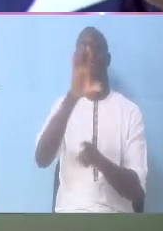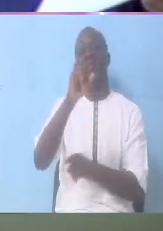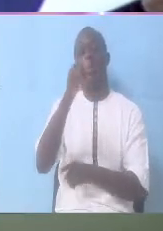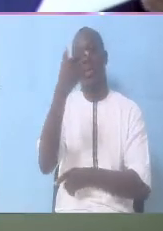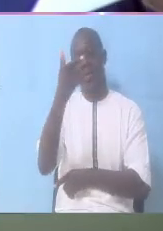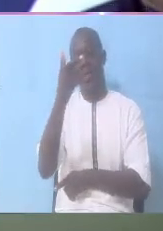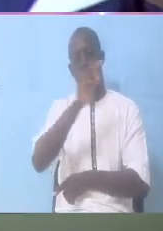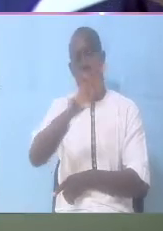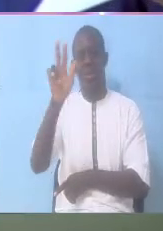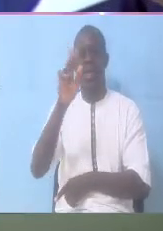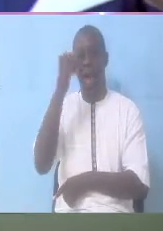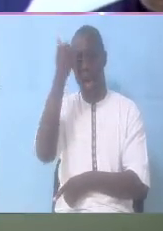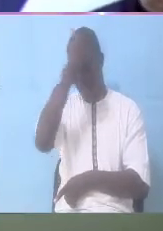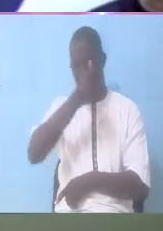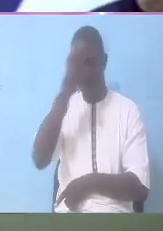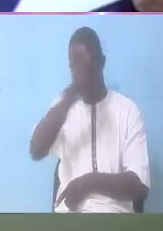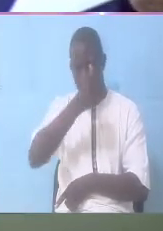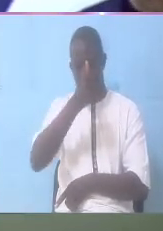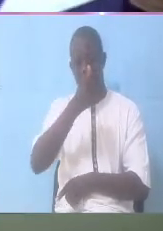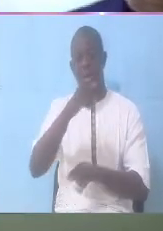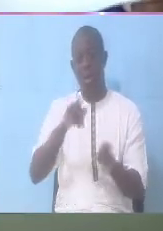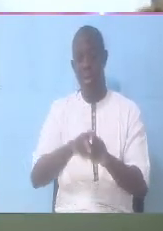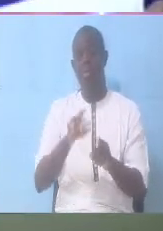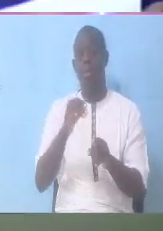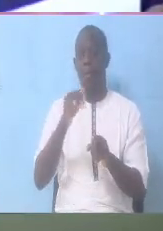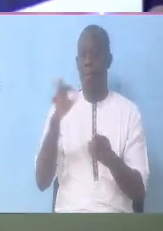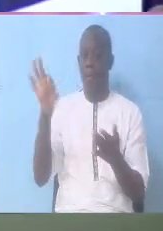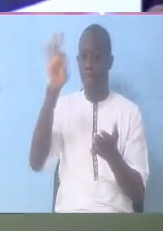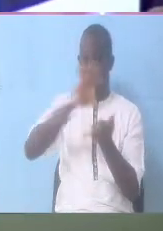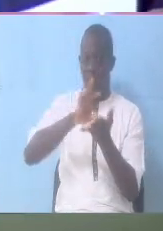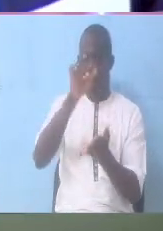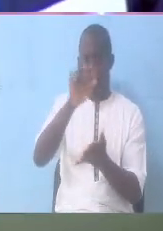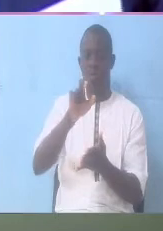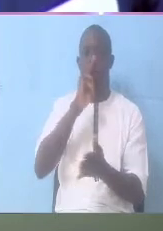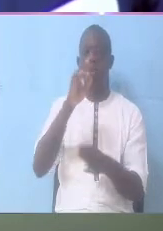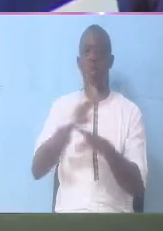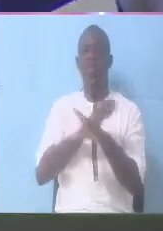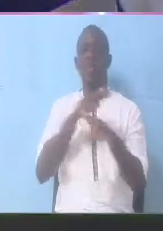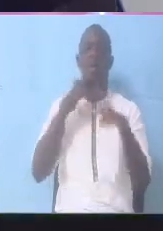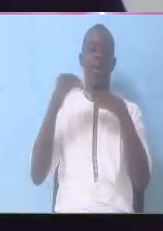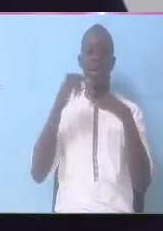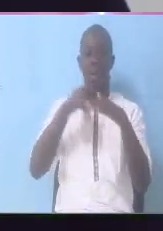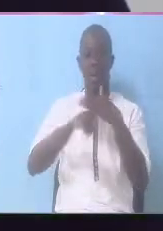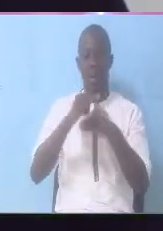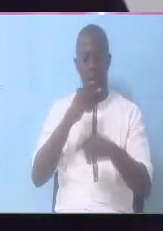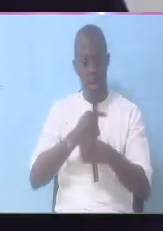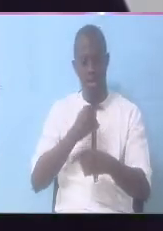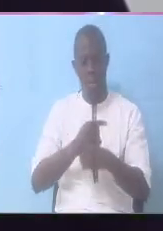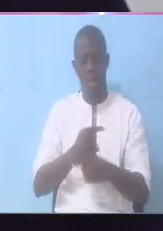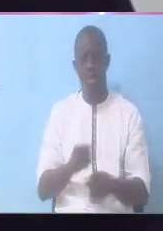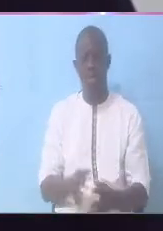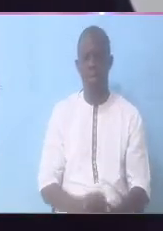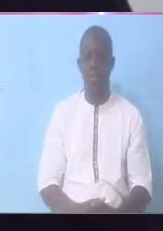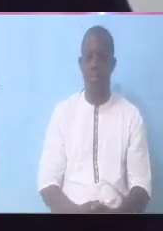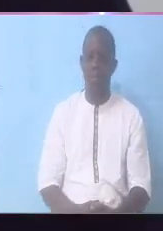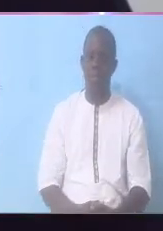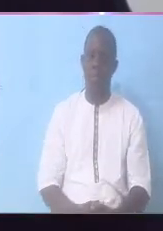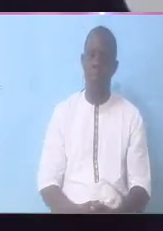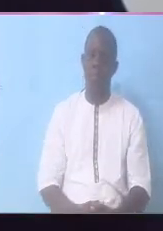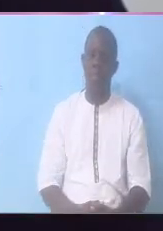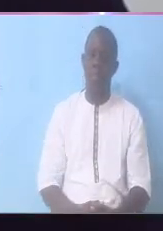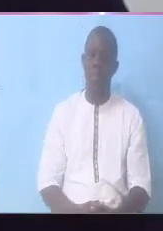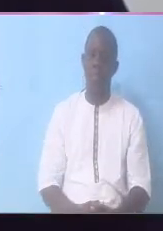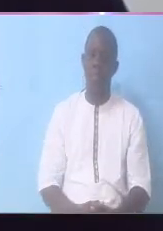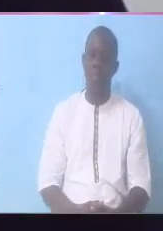West African migrants who were executed in Gambia? No, that's not fair, no.